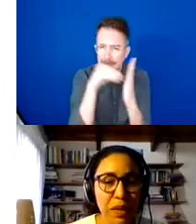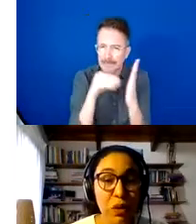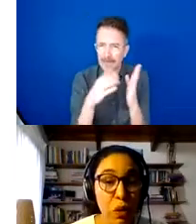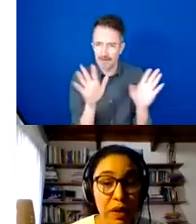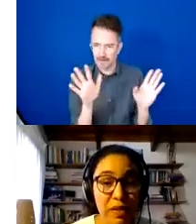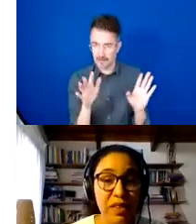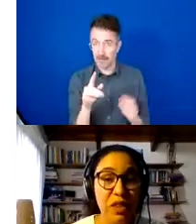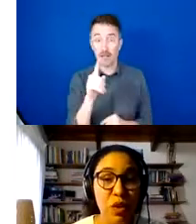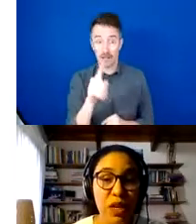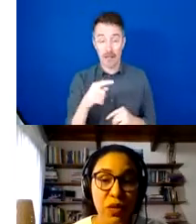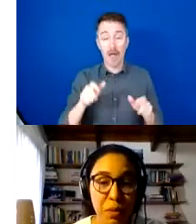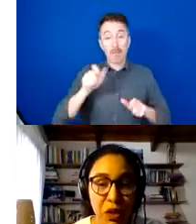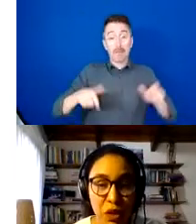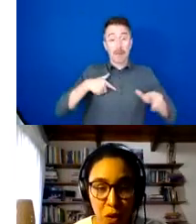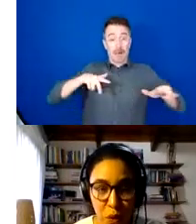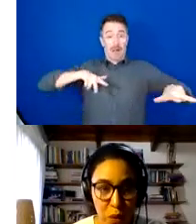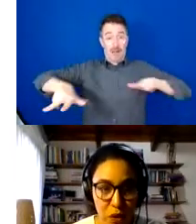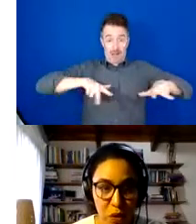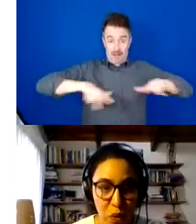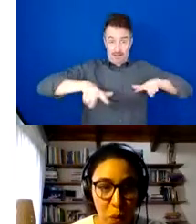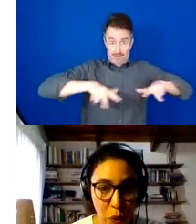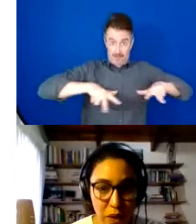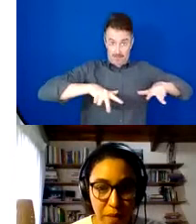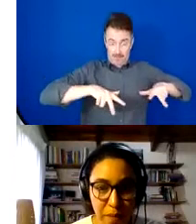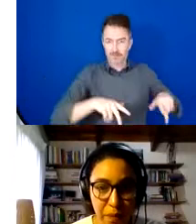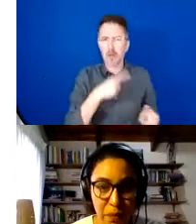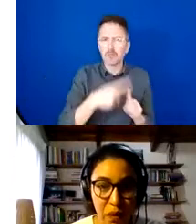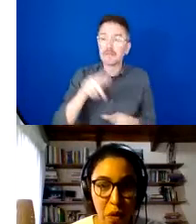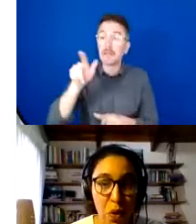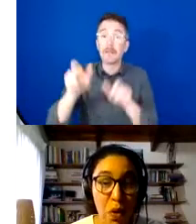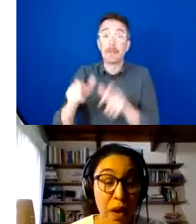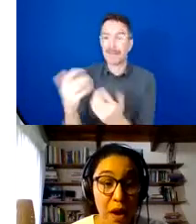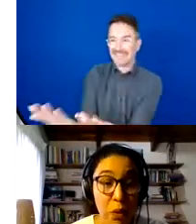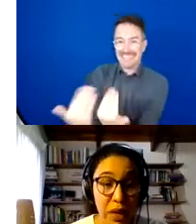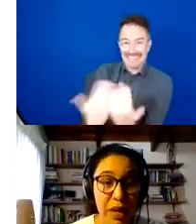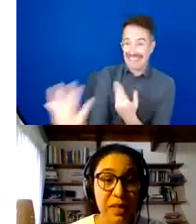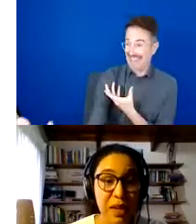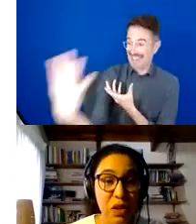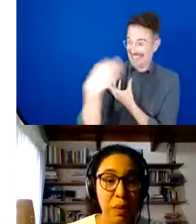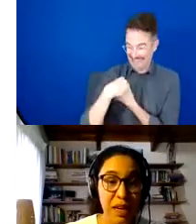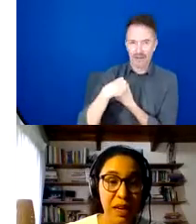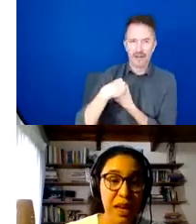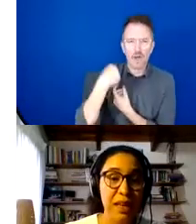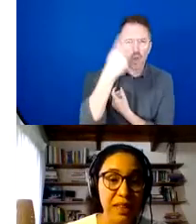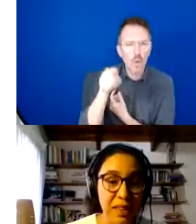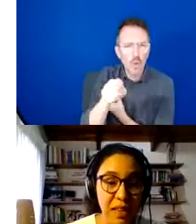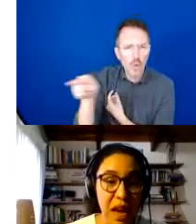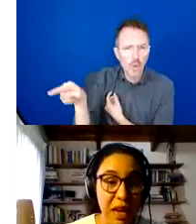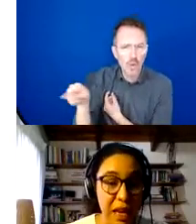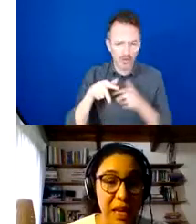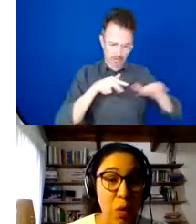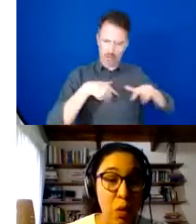moving towards the transformation we want to support? Or are we exacerbating